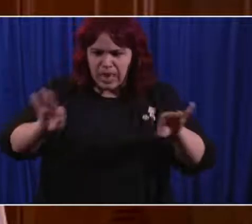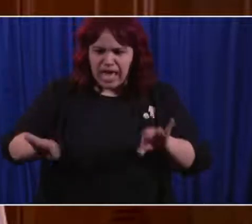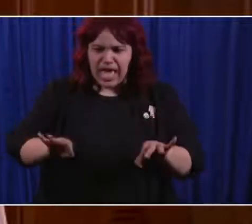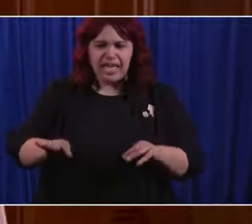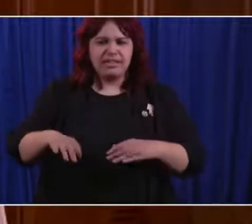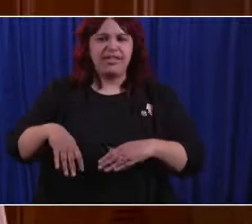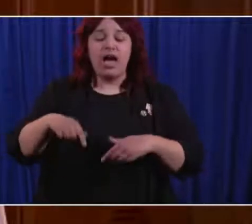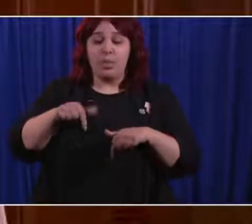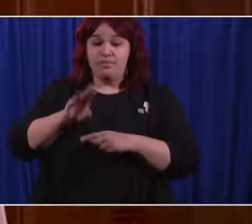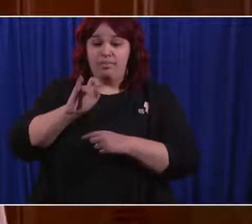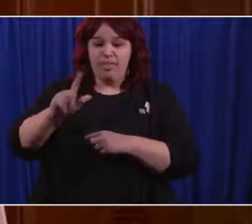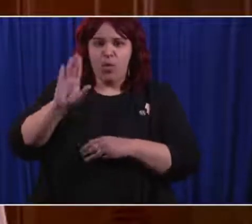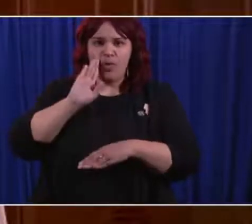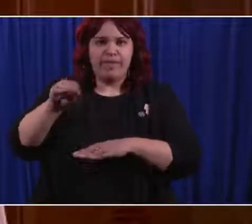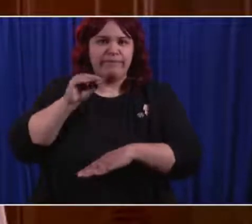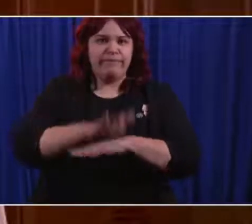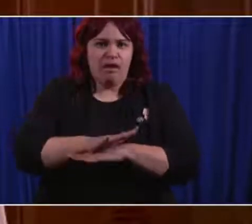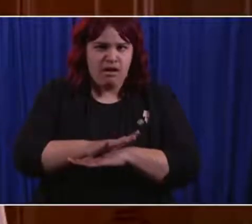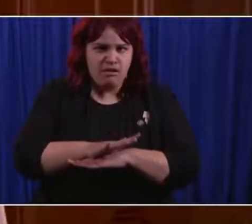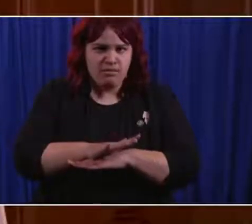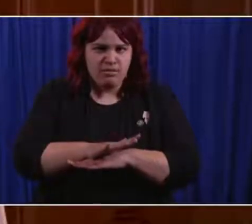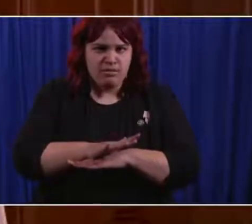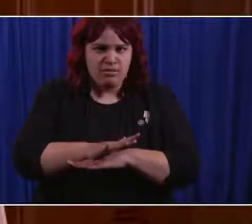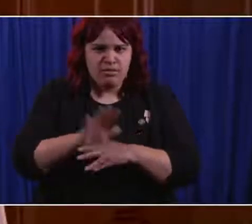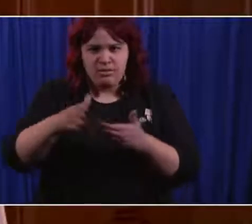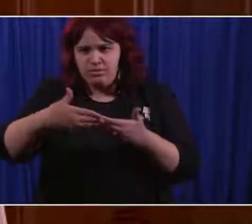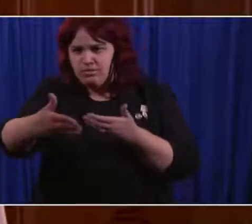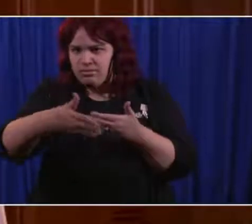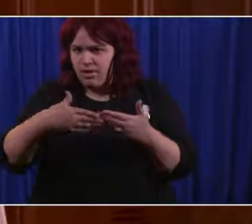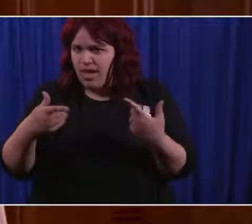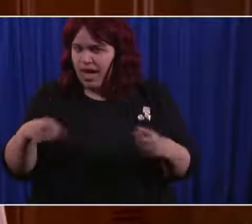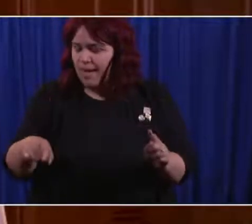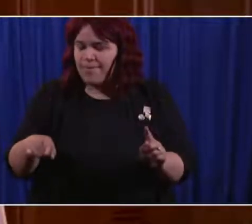important thing is we should not look at this bill as